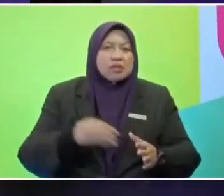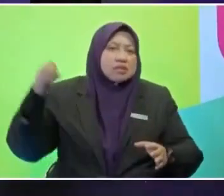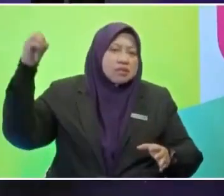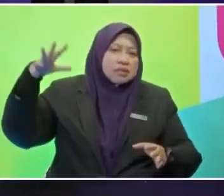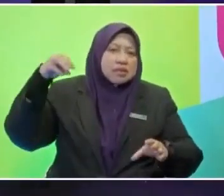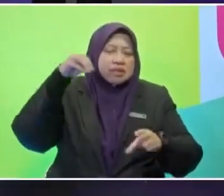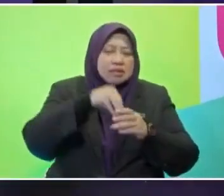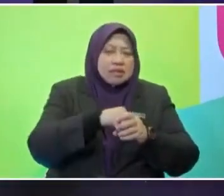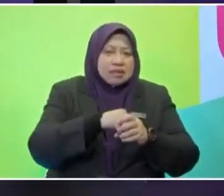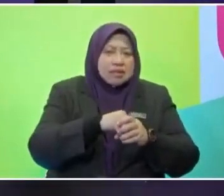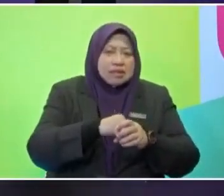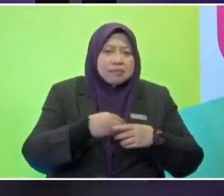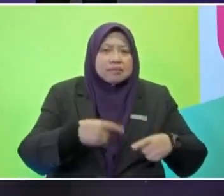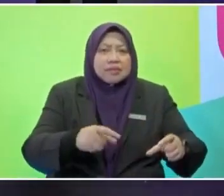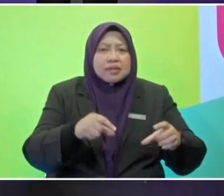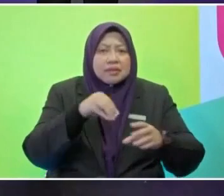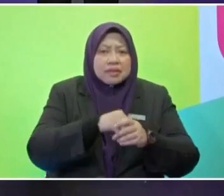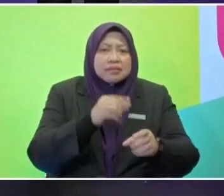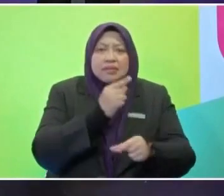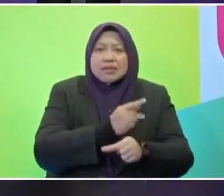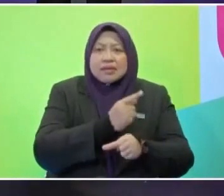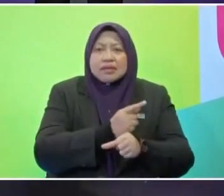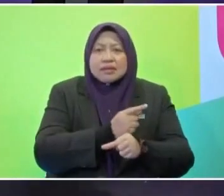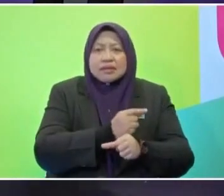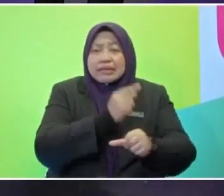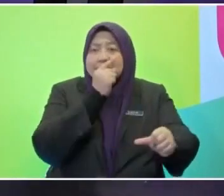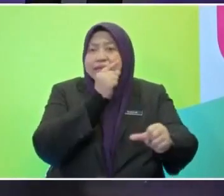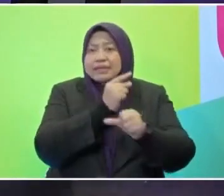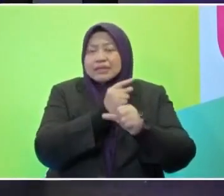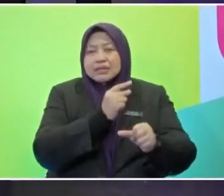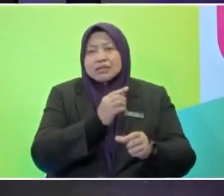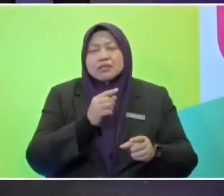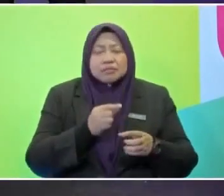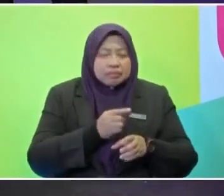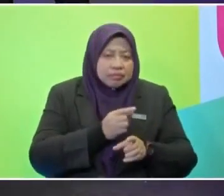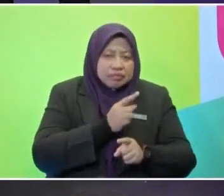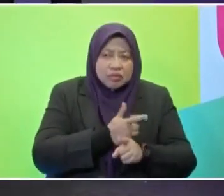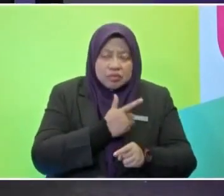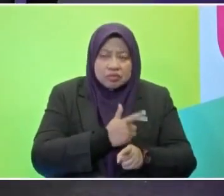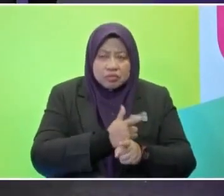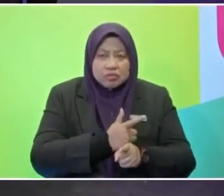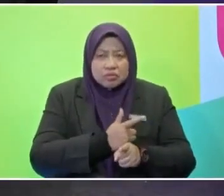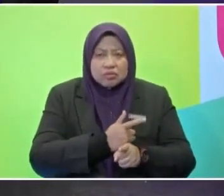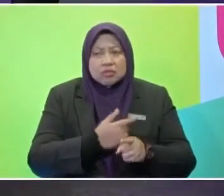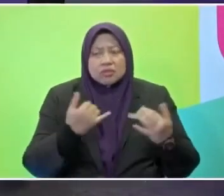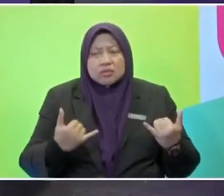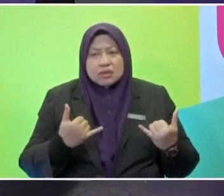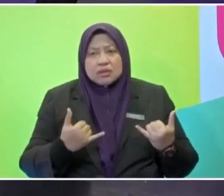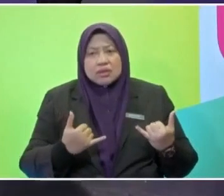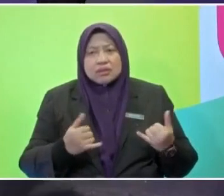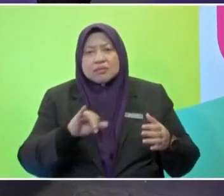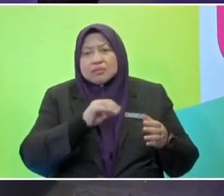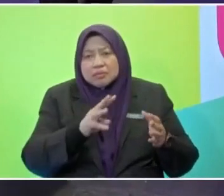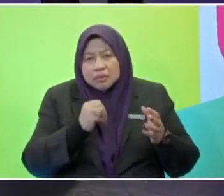I believe you have a bit of a quiz to tell me. Yes. Okay, I would like you to name one more